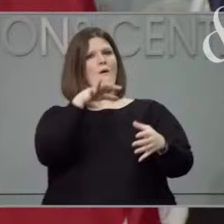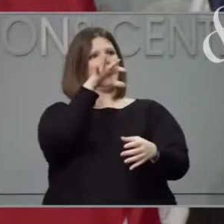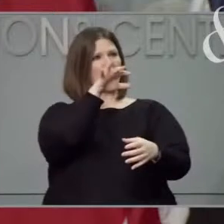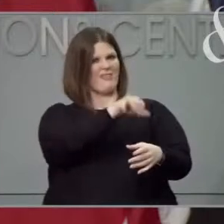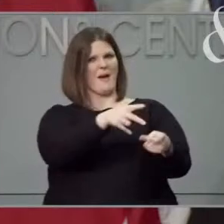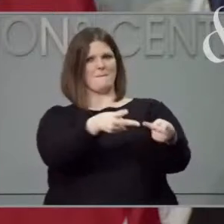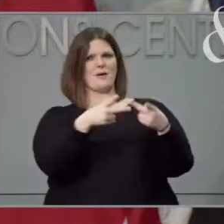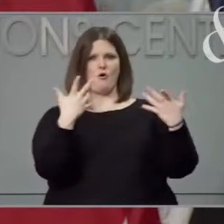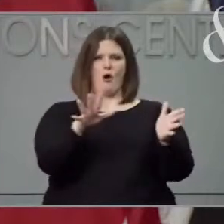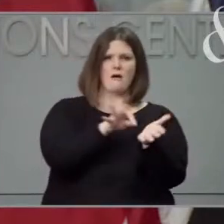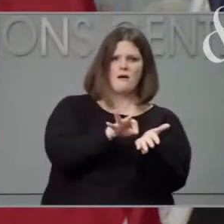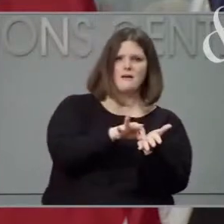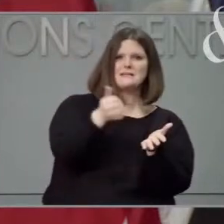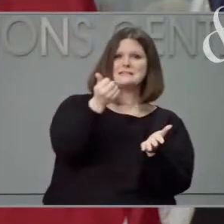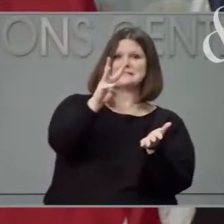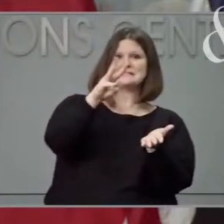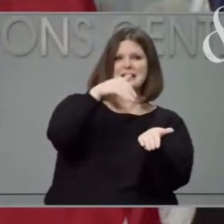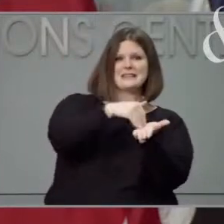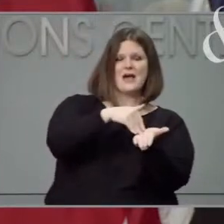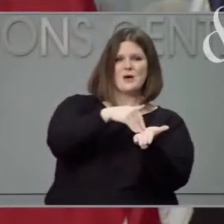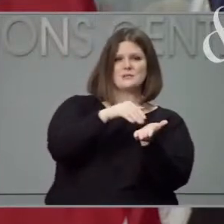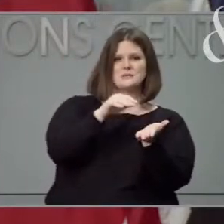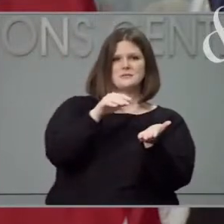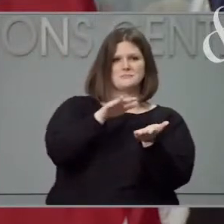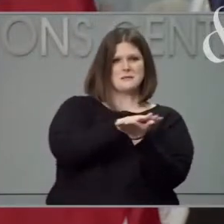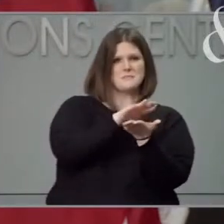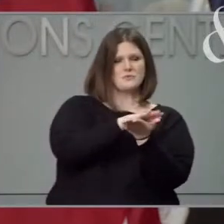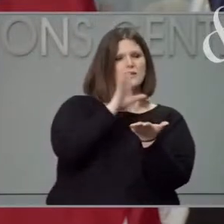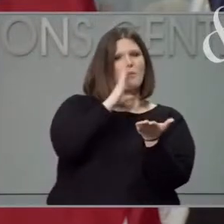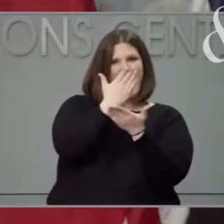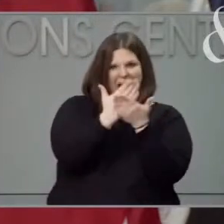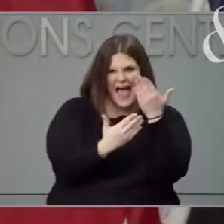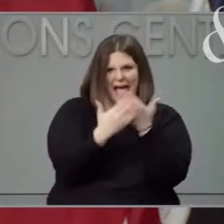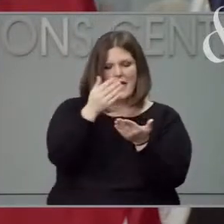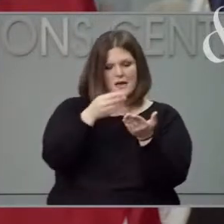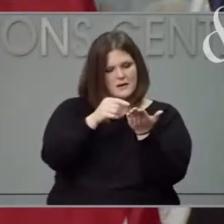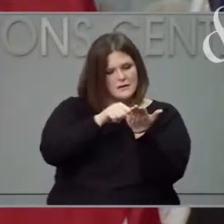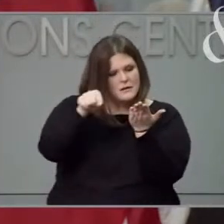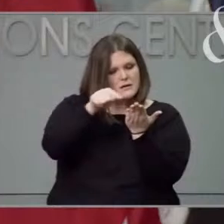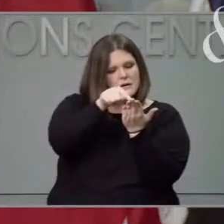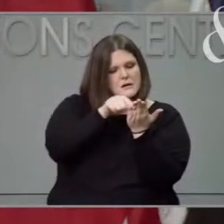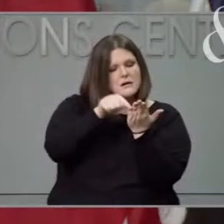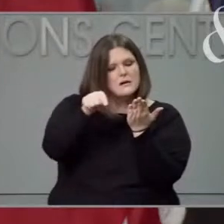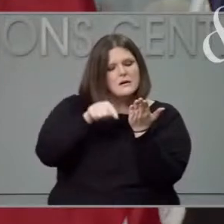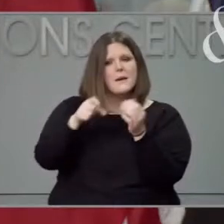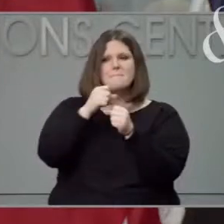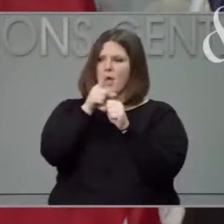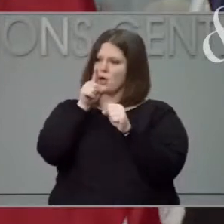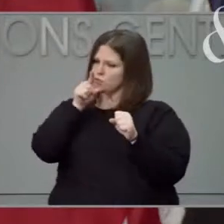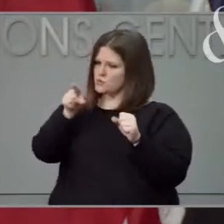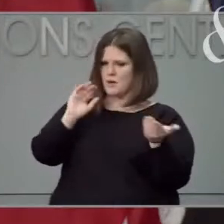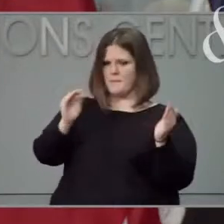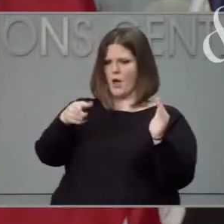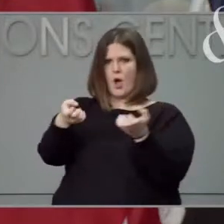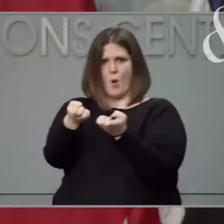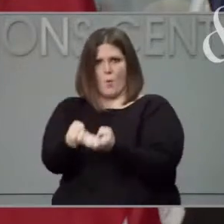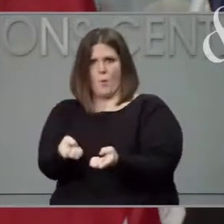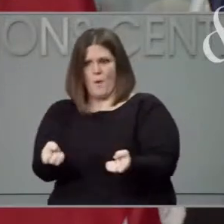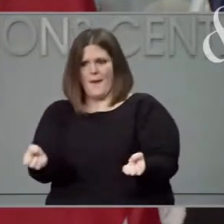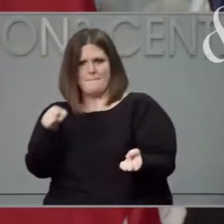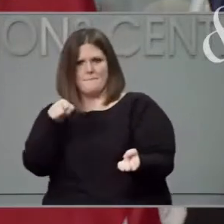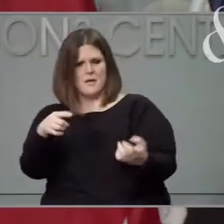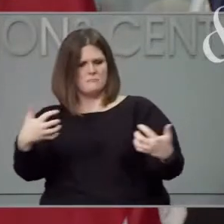has 16,000 ballots that they will count by hand to confirm the accuracy of our voting equipment. So these are all